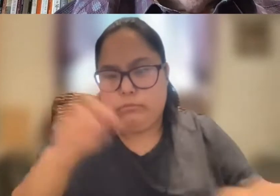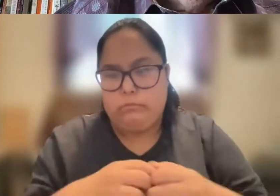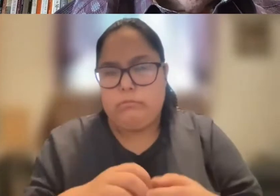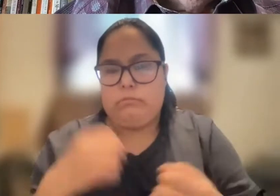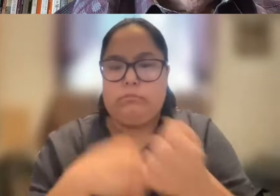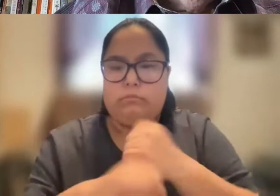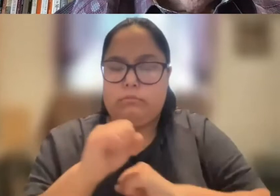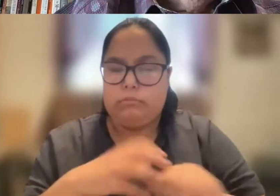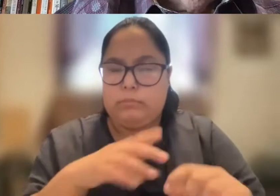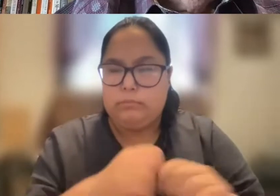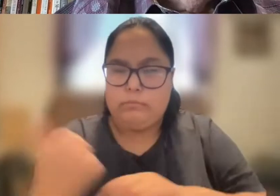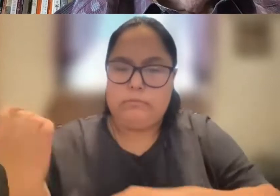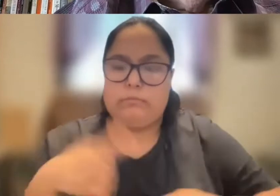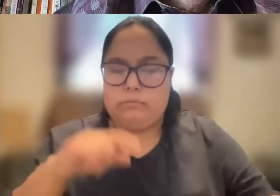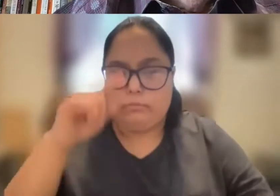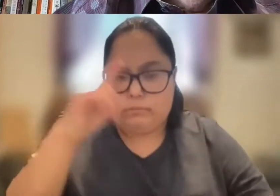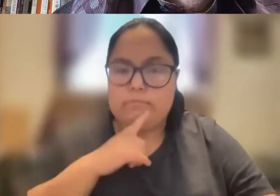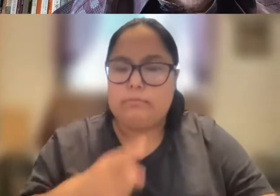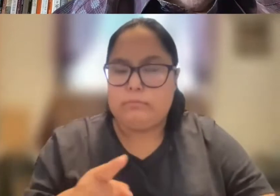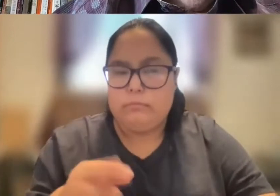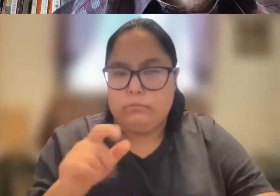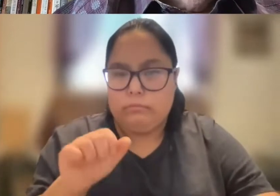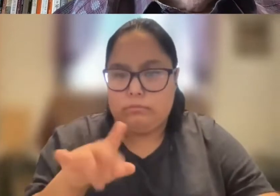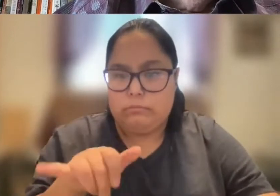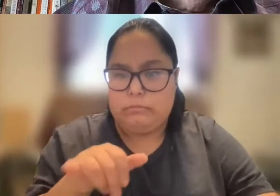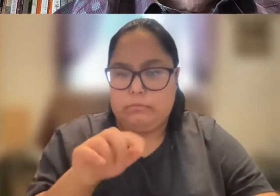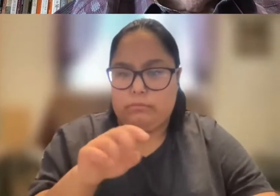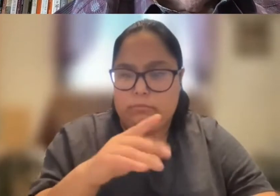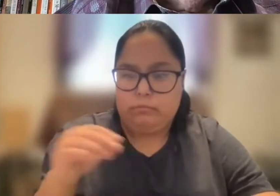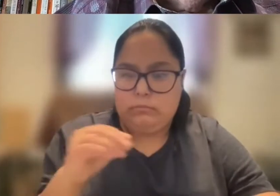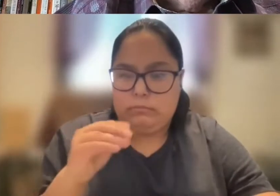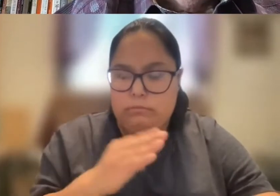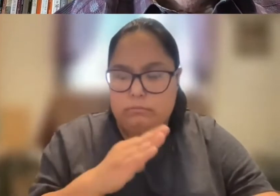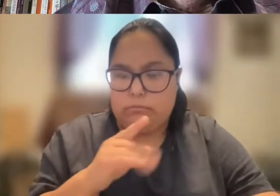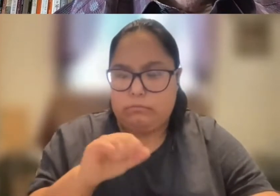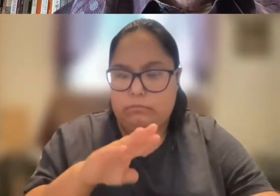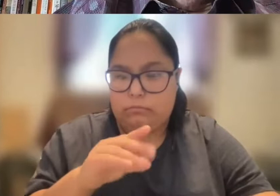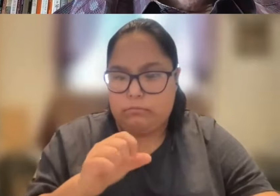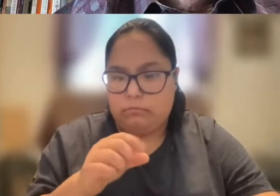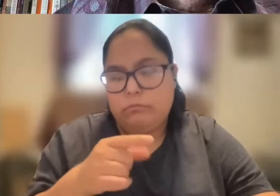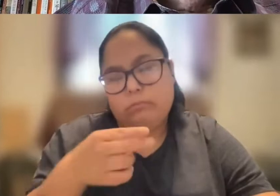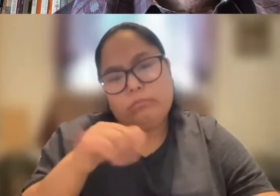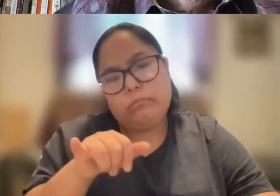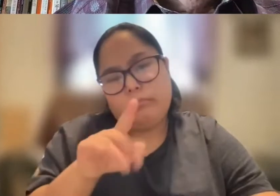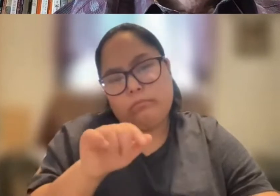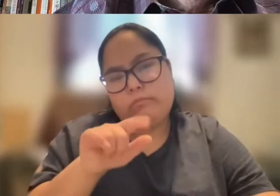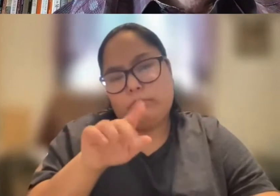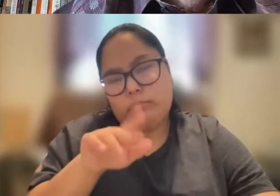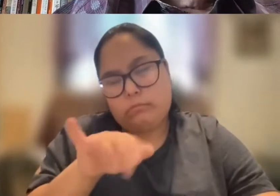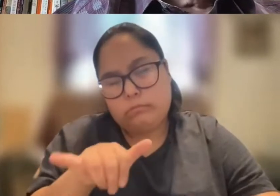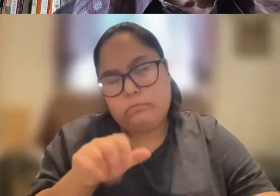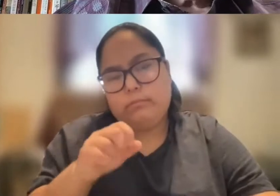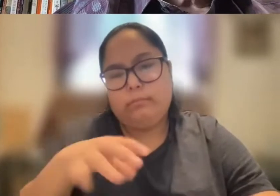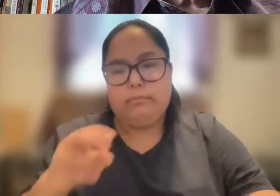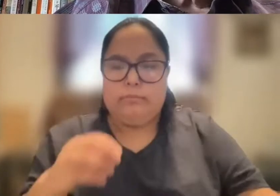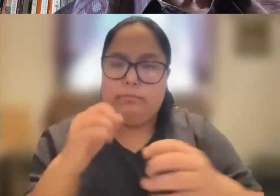me. And they said, it's illegal to be gay in the military. You're under arrest, come with us. They put me in cuffs